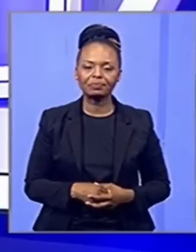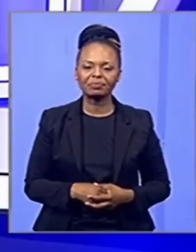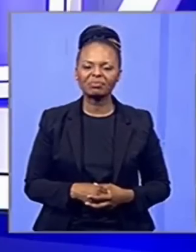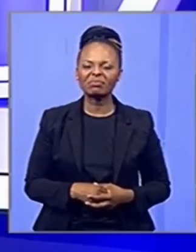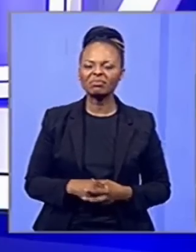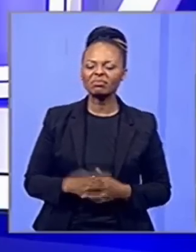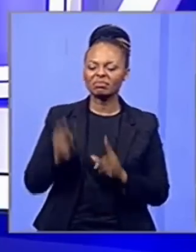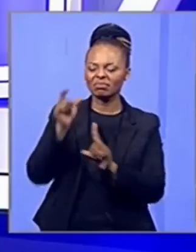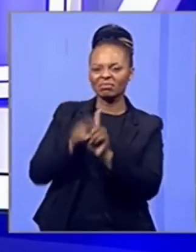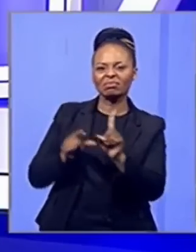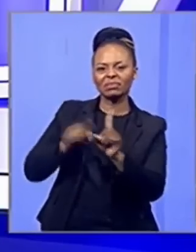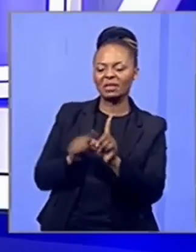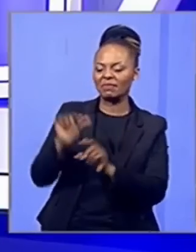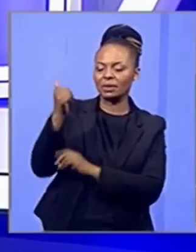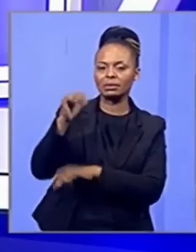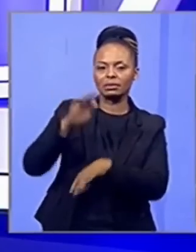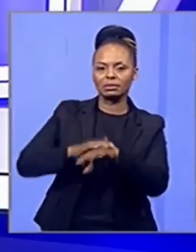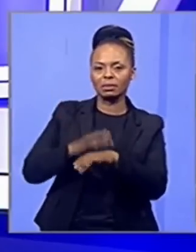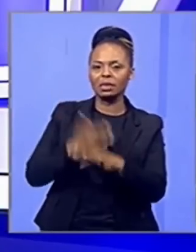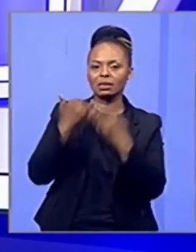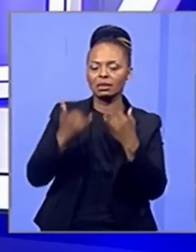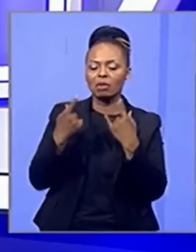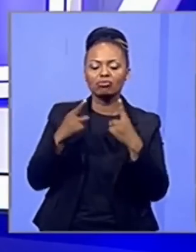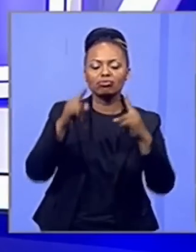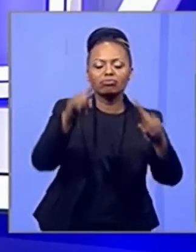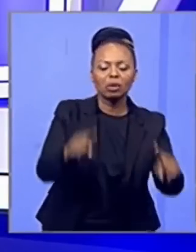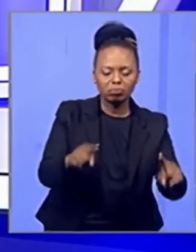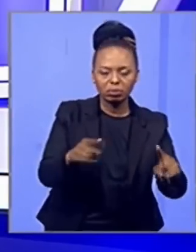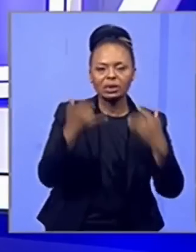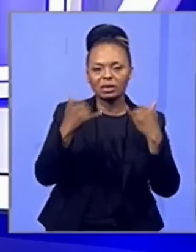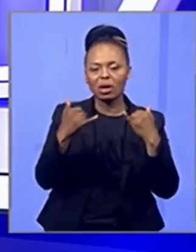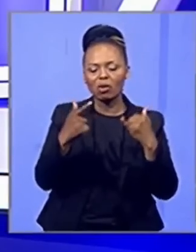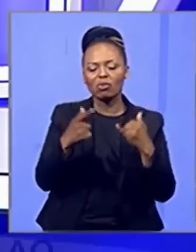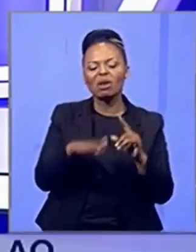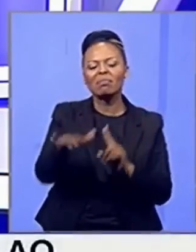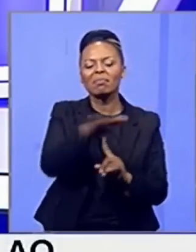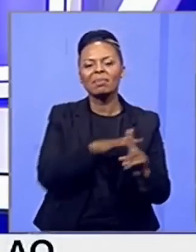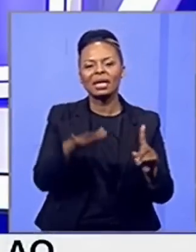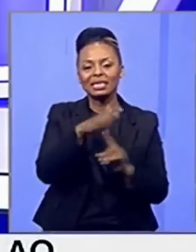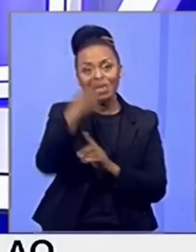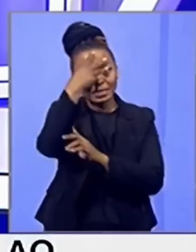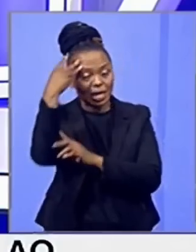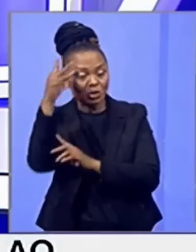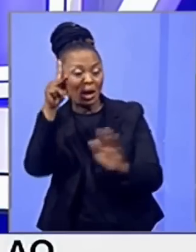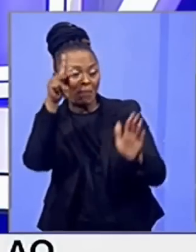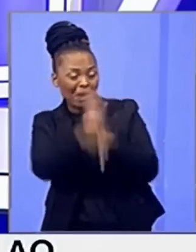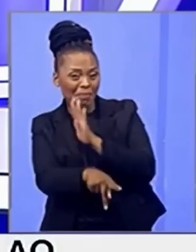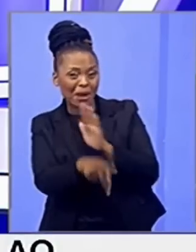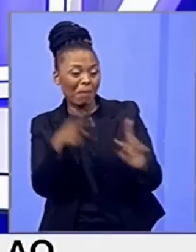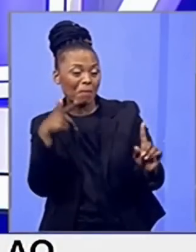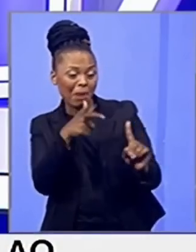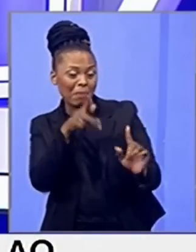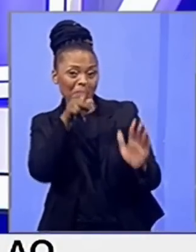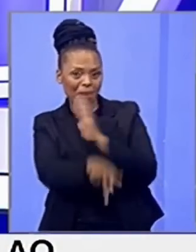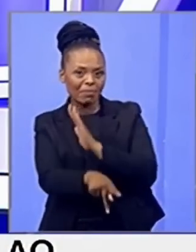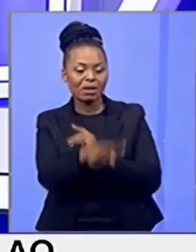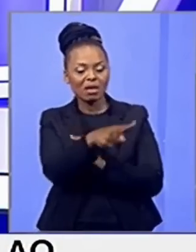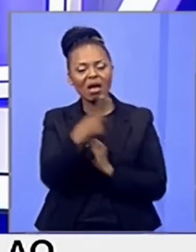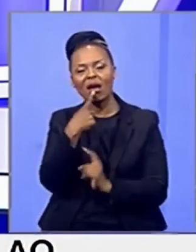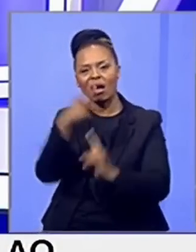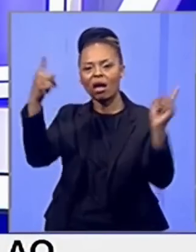Monyakišiši wa mathomo go iponagatša lefelong la bosenyi fao Senzo Meiwa a bolaetšwego gona o boditše kgorotsheko kgolo